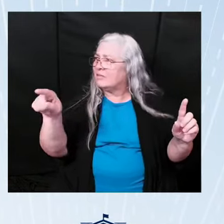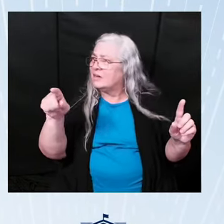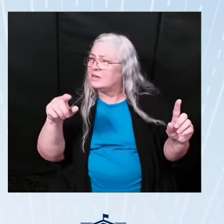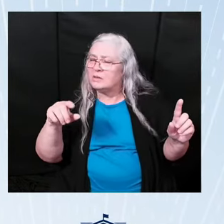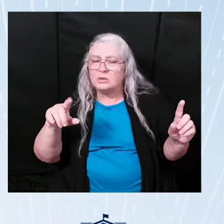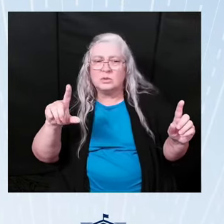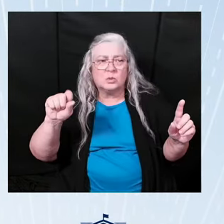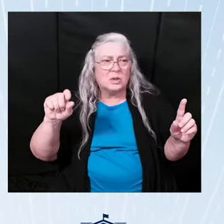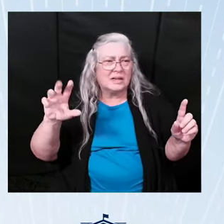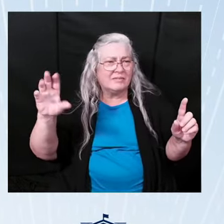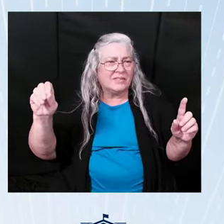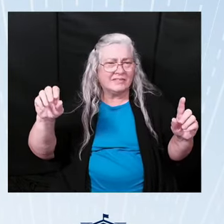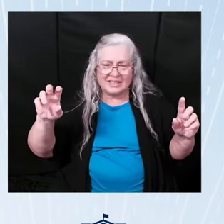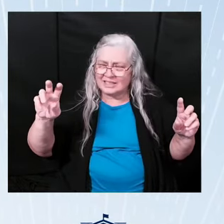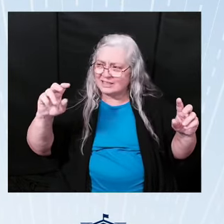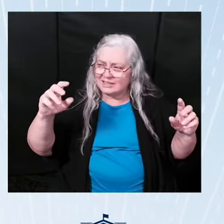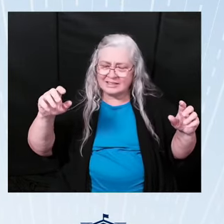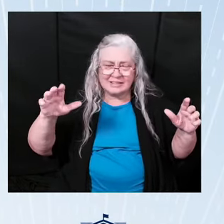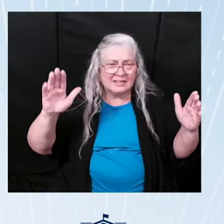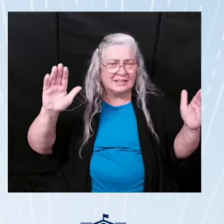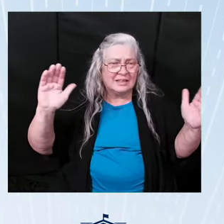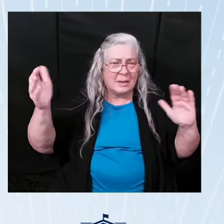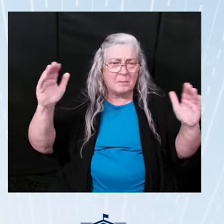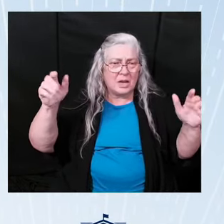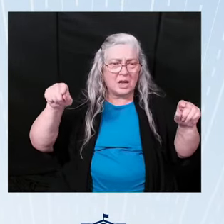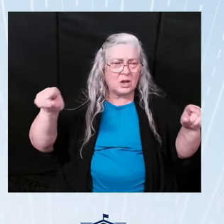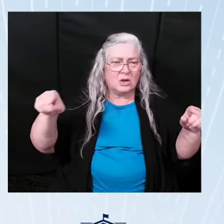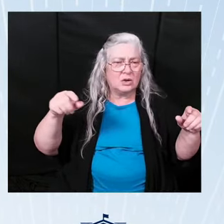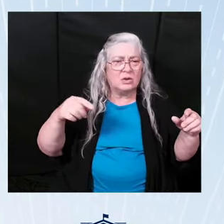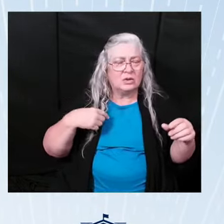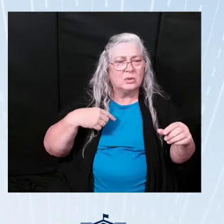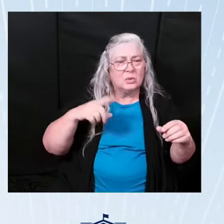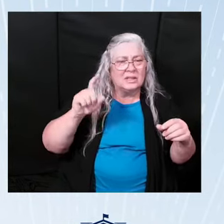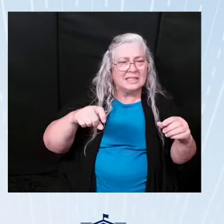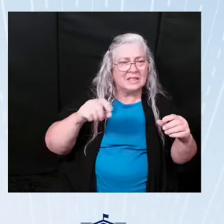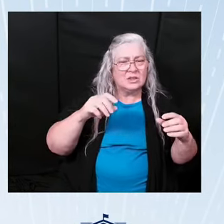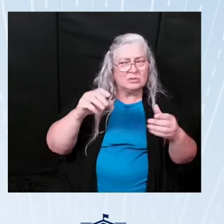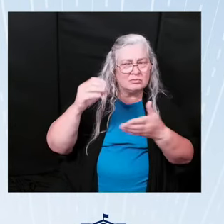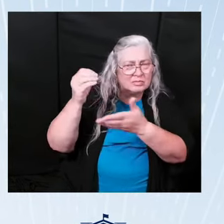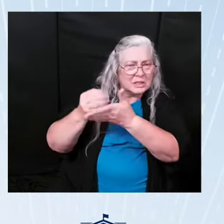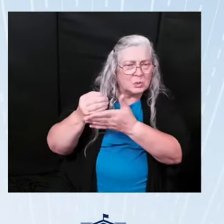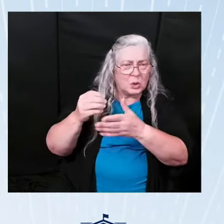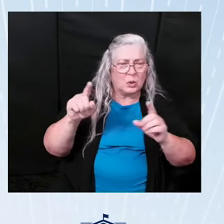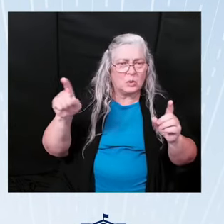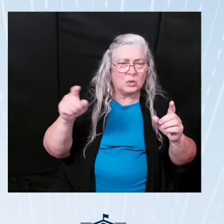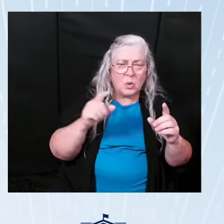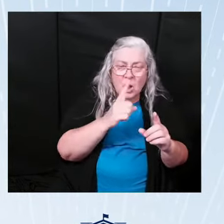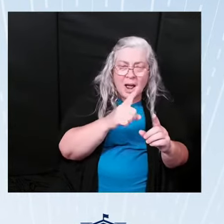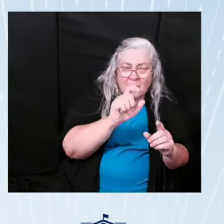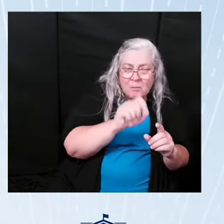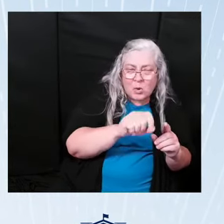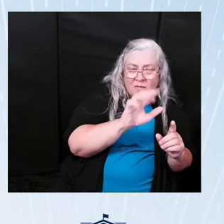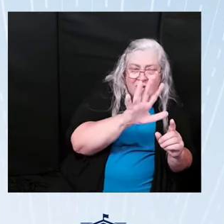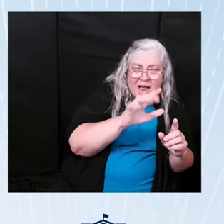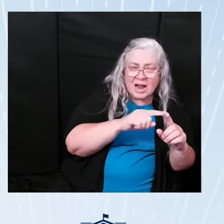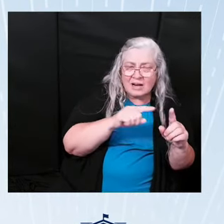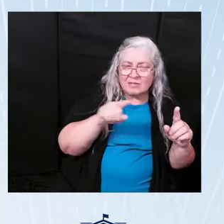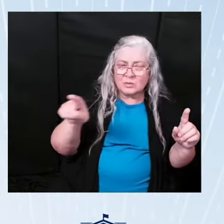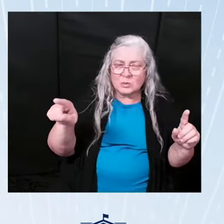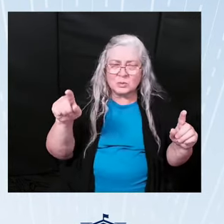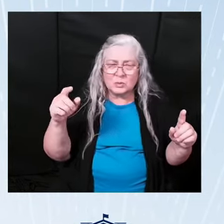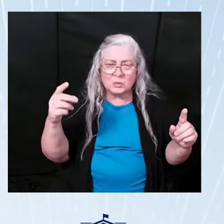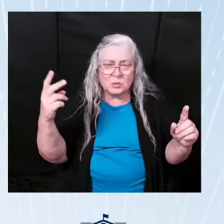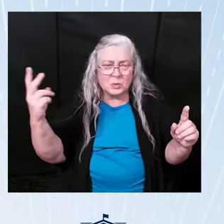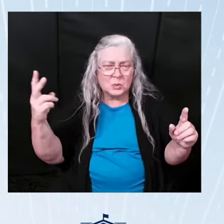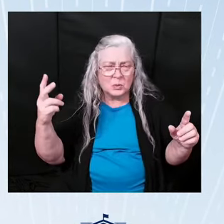what they said was that difference between 1.5 and 2 is catastrophic for